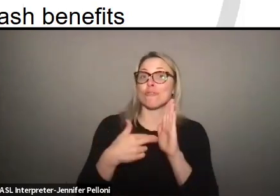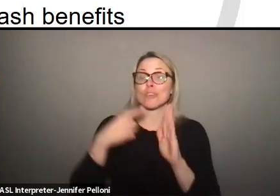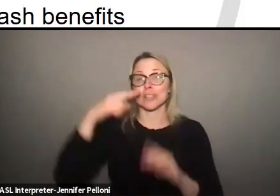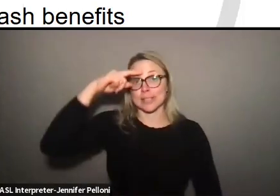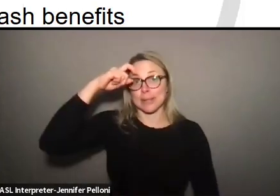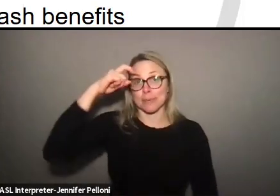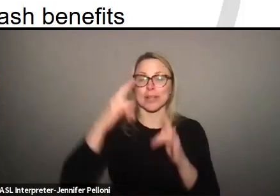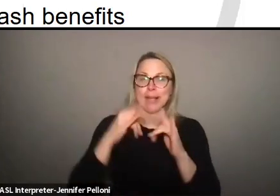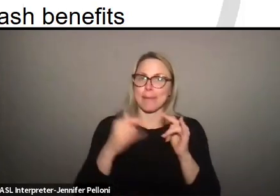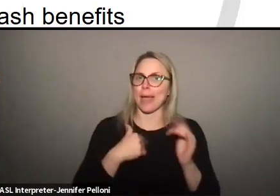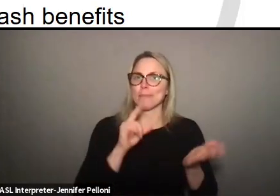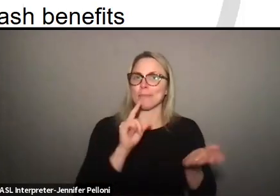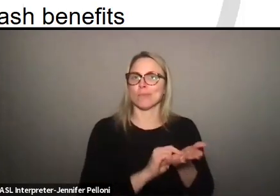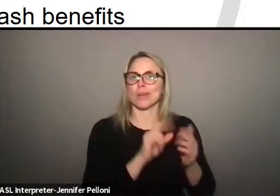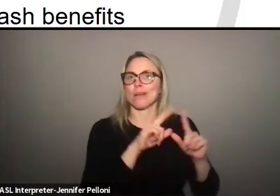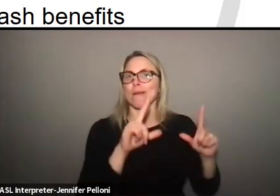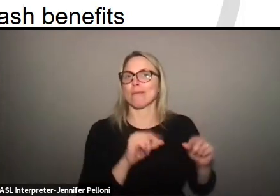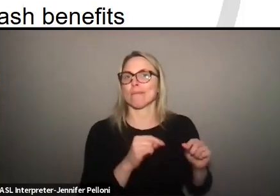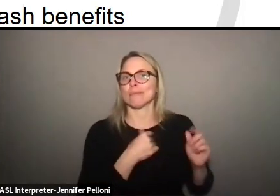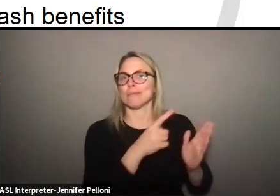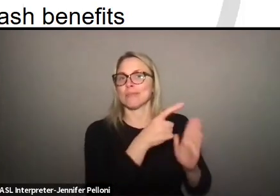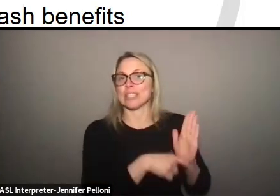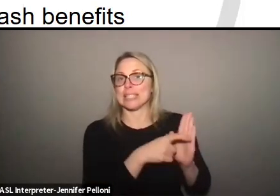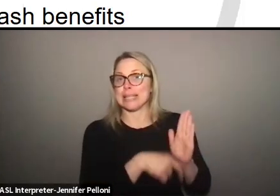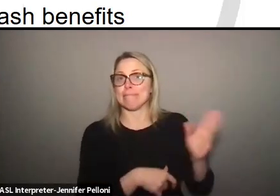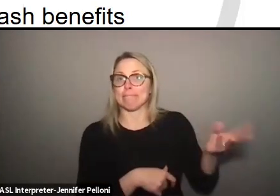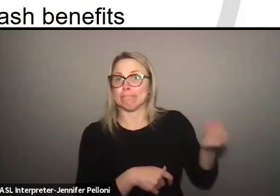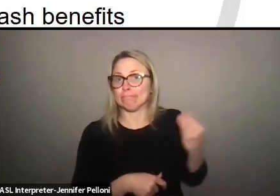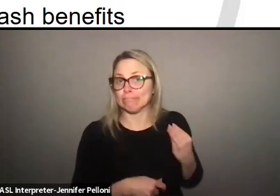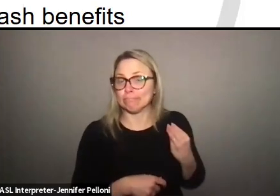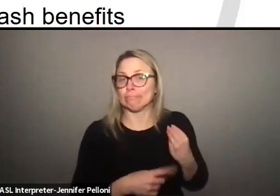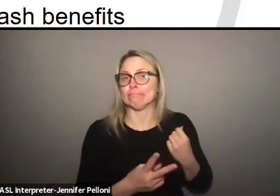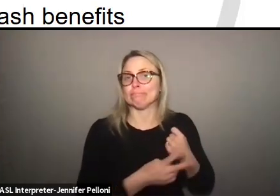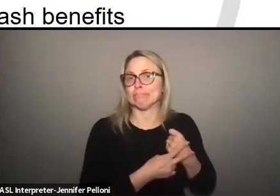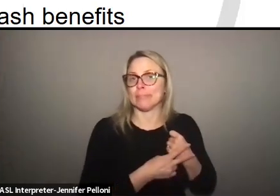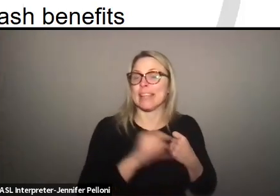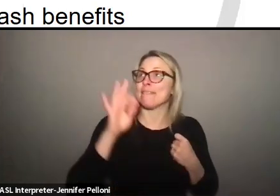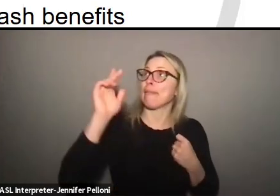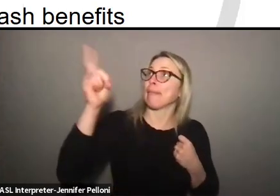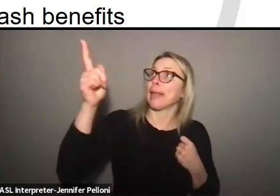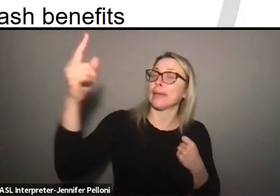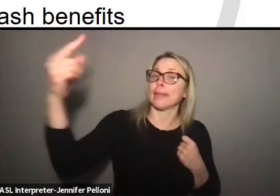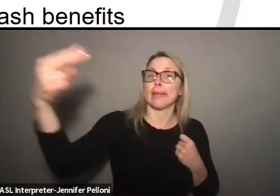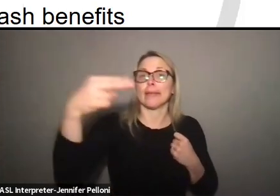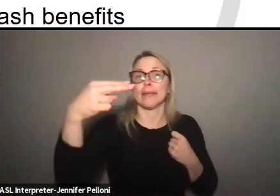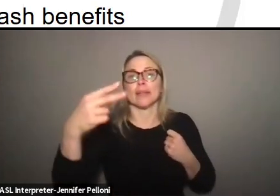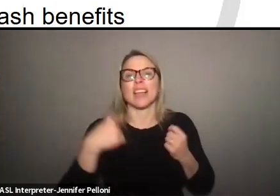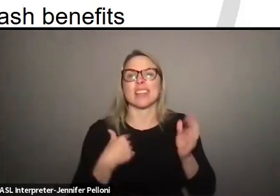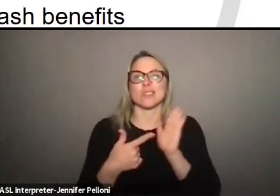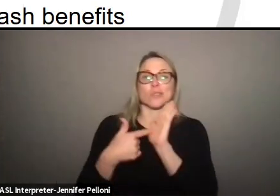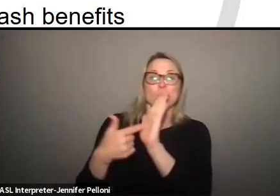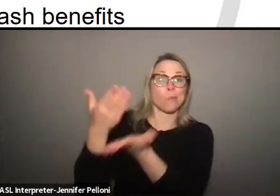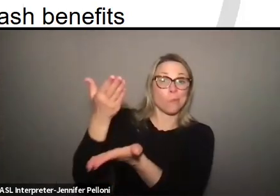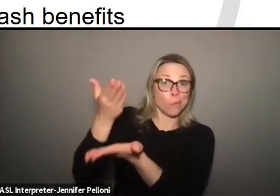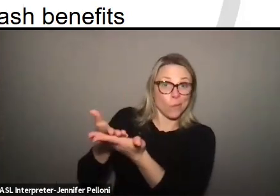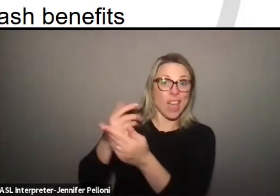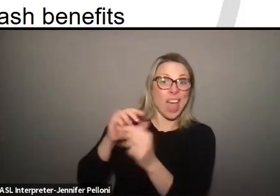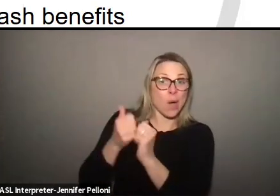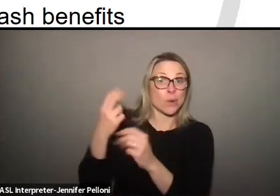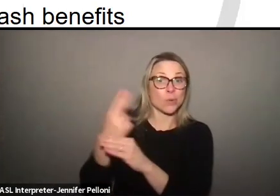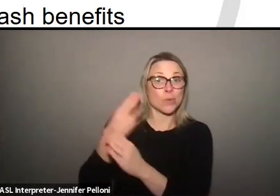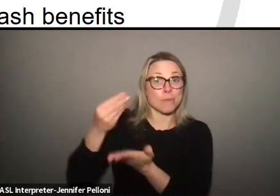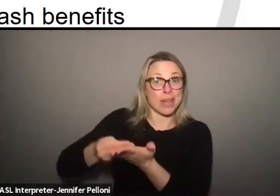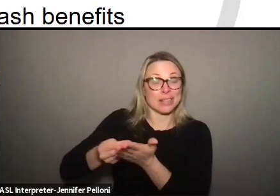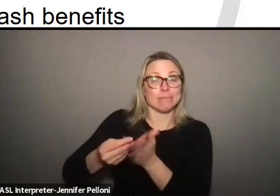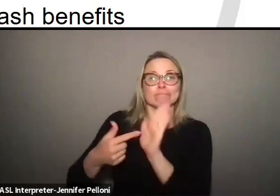I just printed off a copy of that receipt for summer camp. And if I ever needed to submit that to the IRS during an